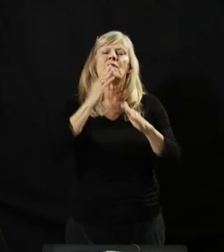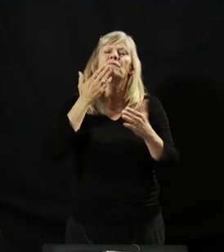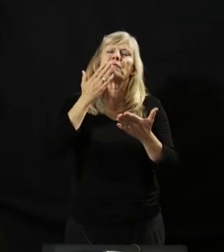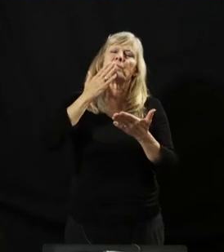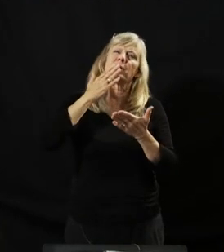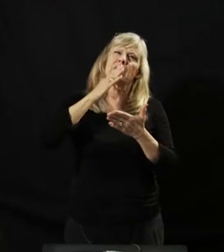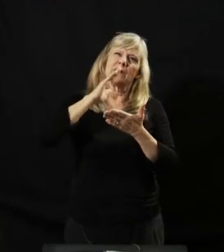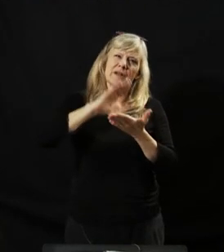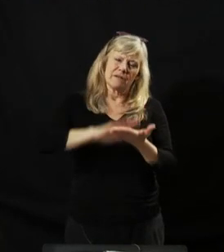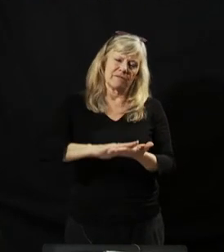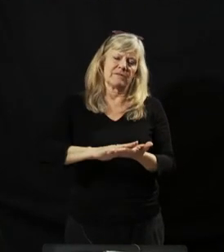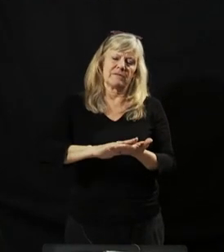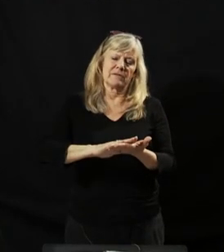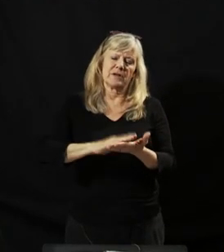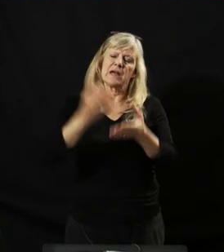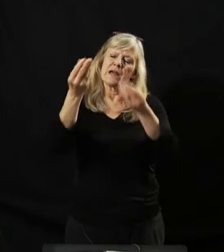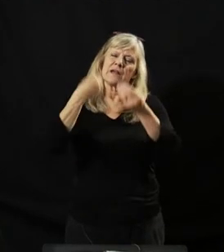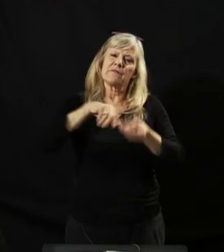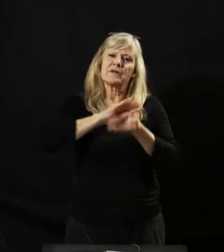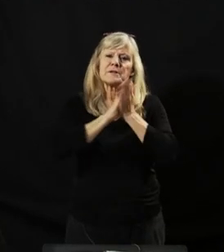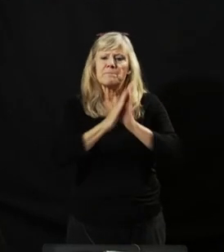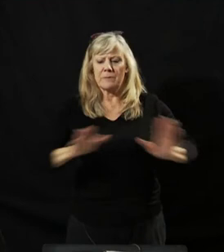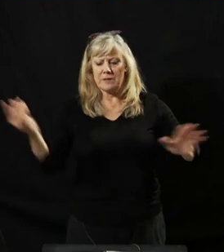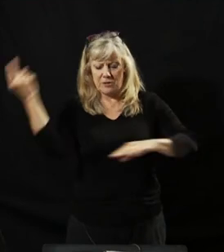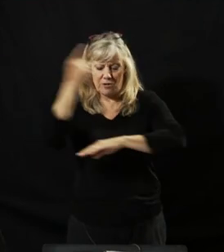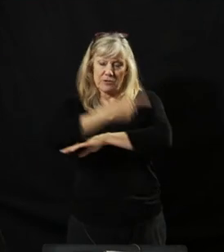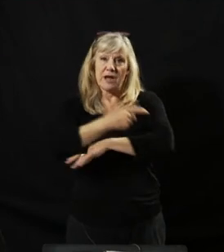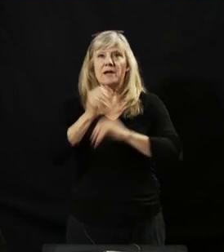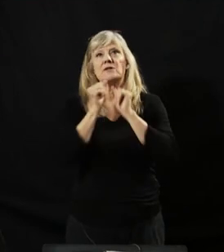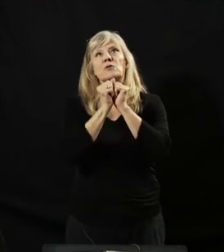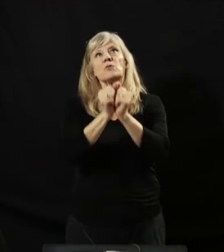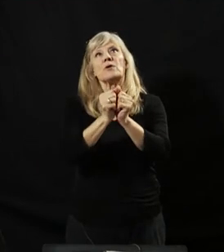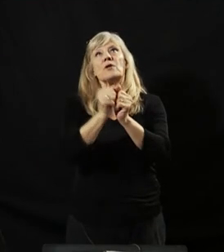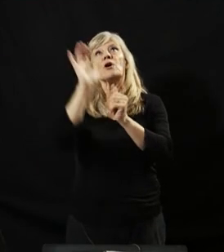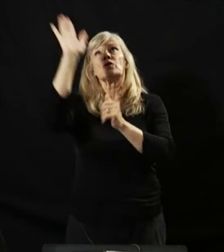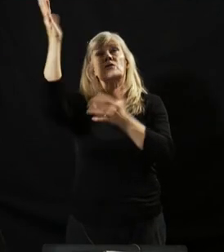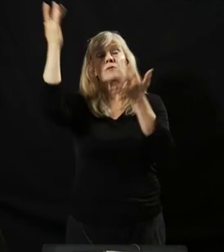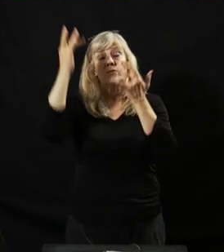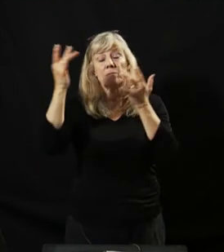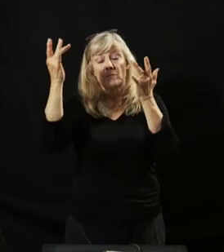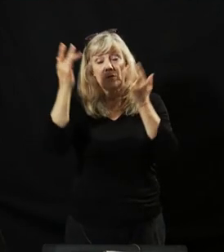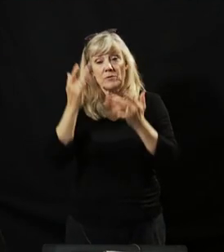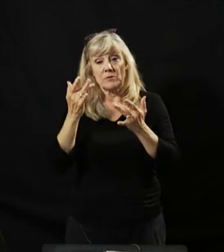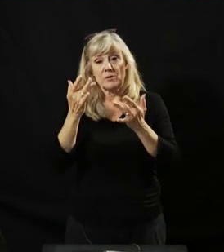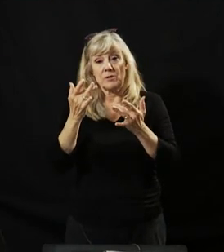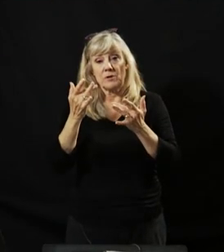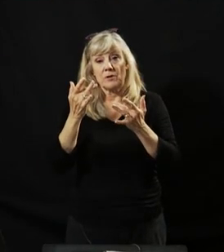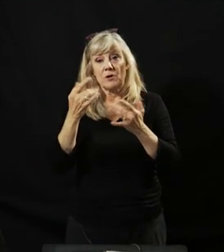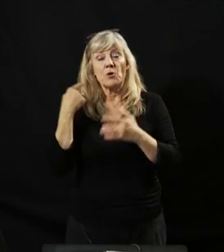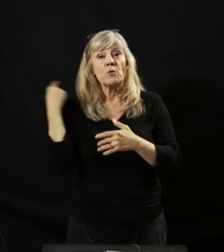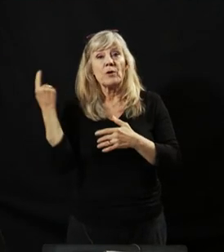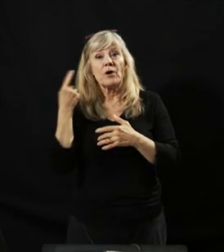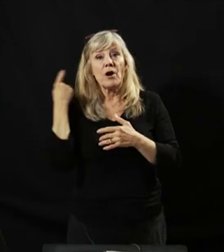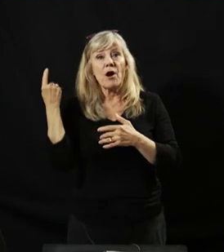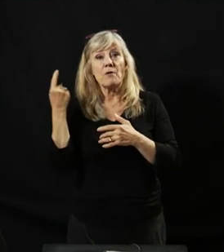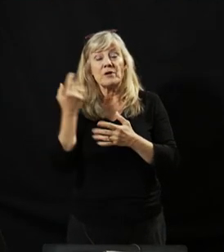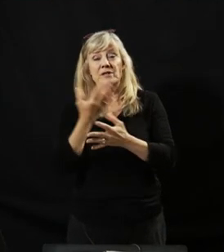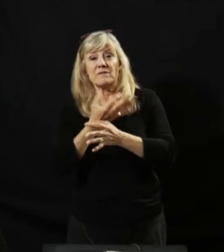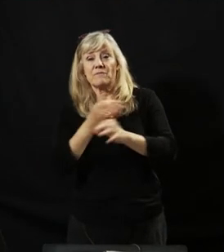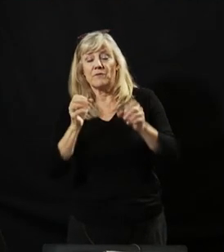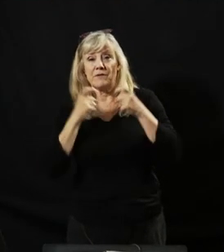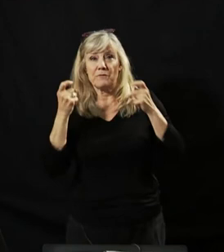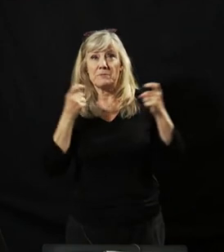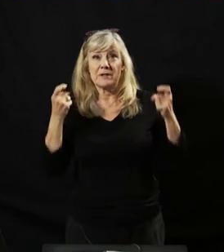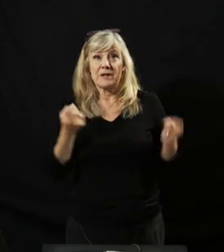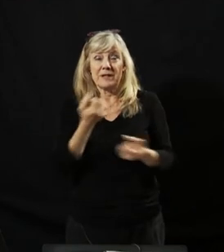evil. Graciously grant peace in our days, that by the help of your mercy, we may be always free from sin